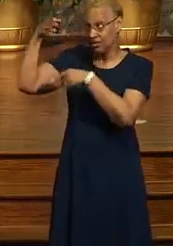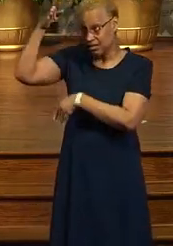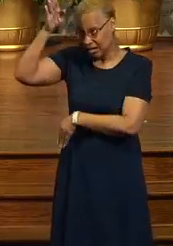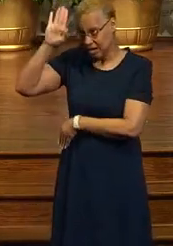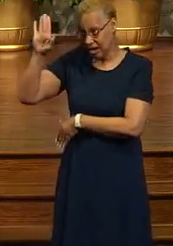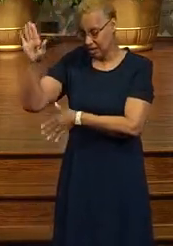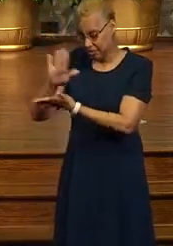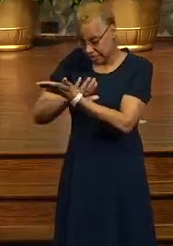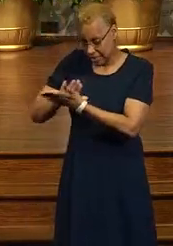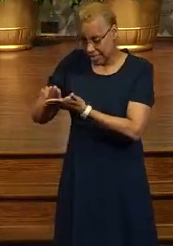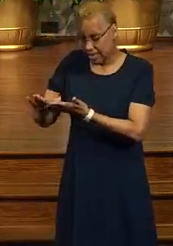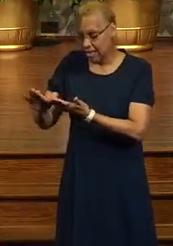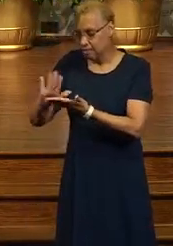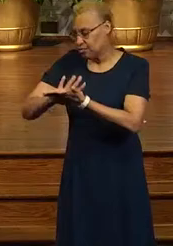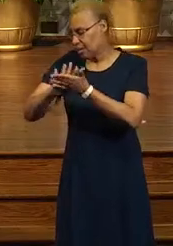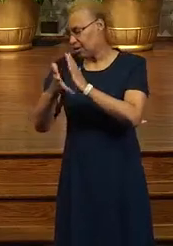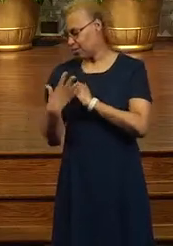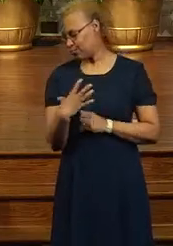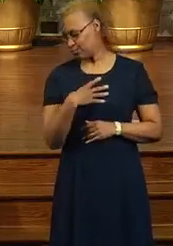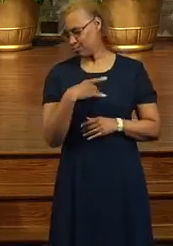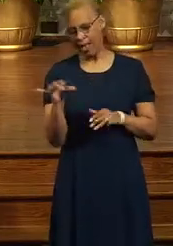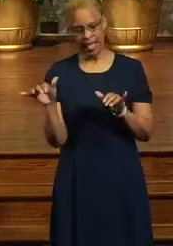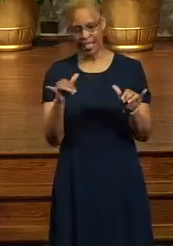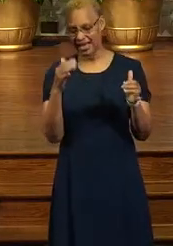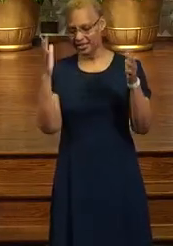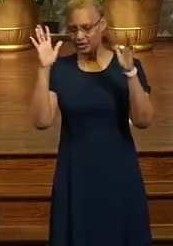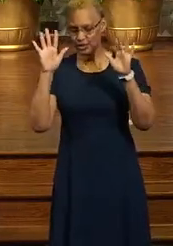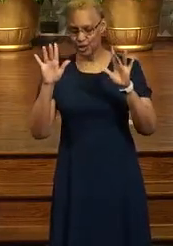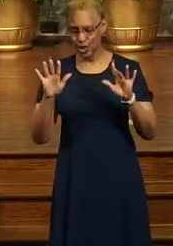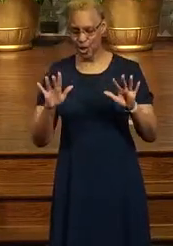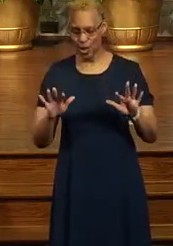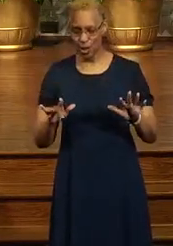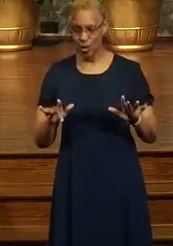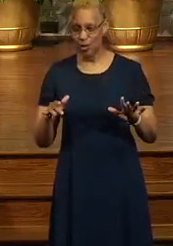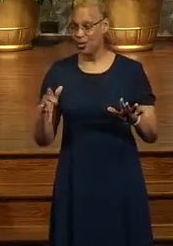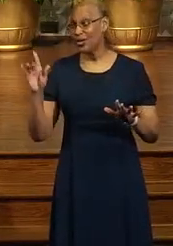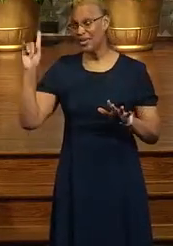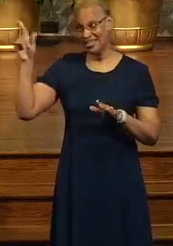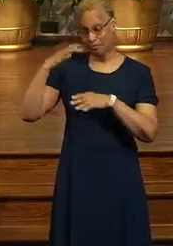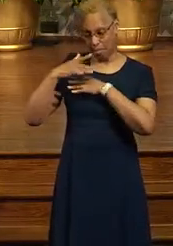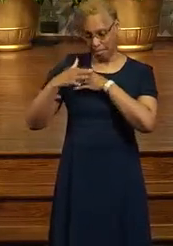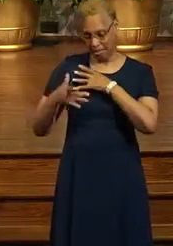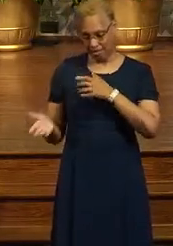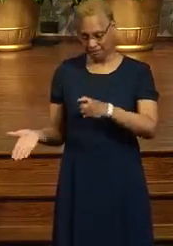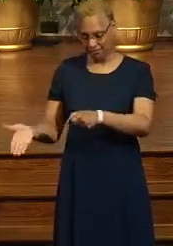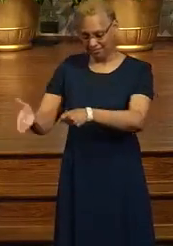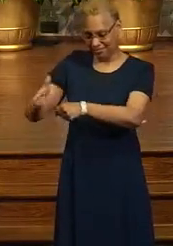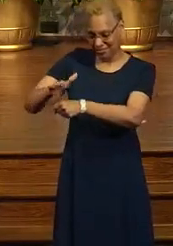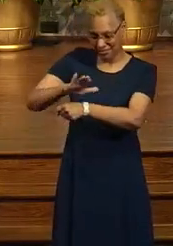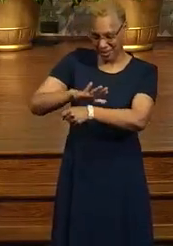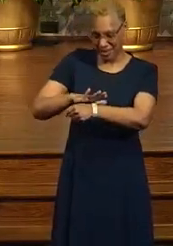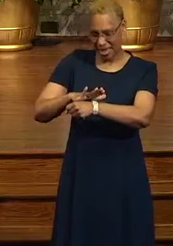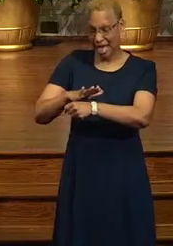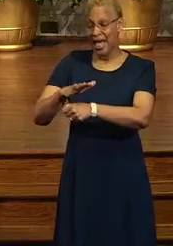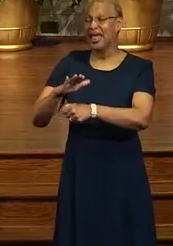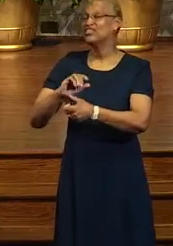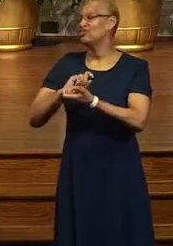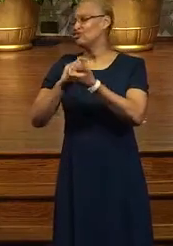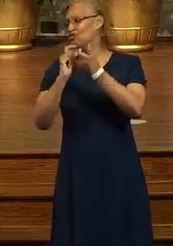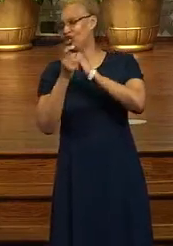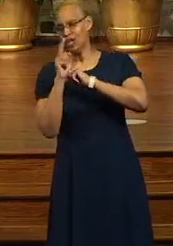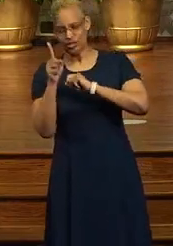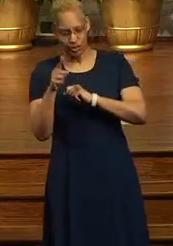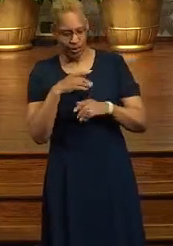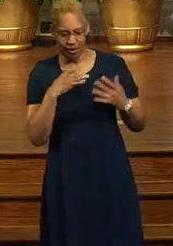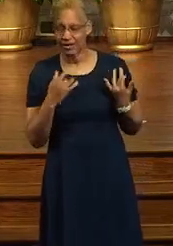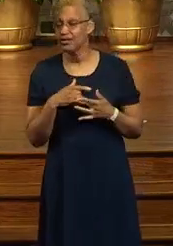will be made whiter than snow. The blood will cover you, and he will make you whiter than snow. So what